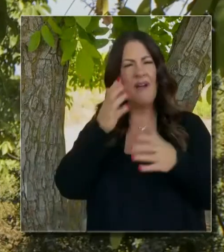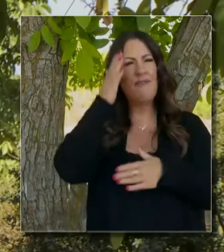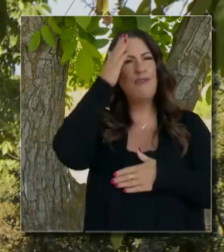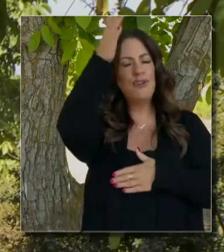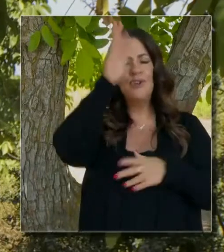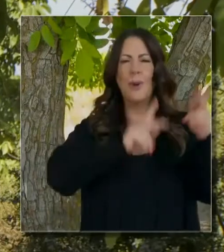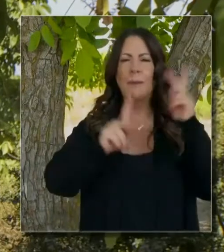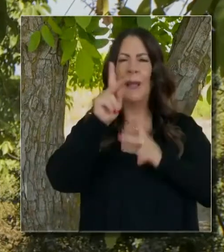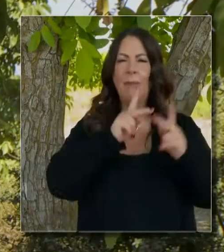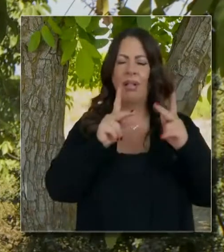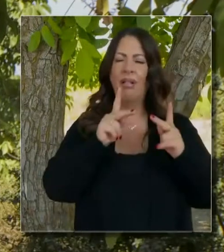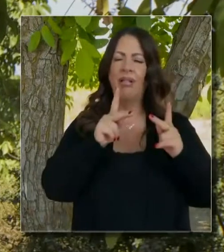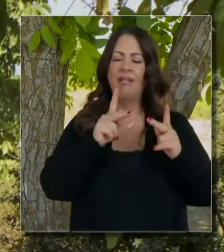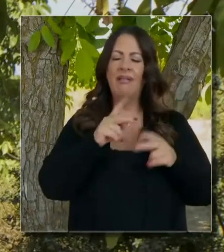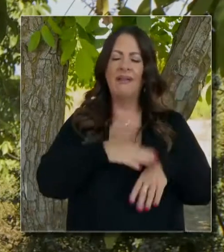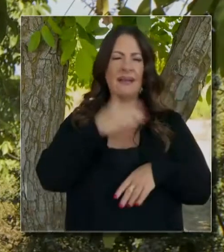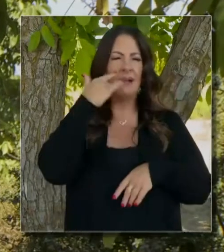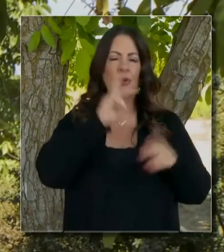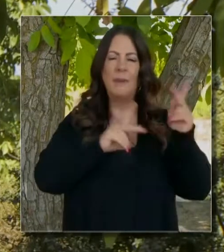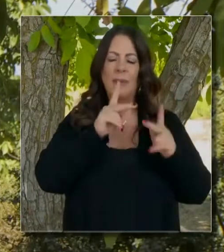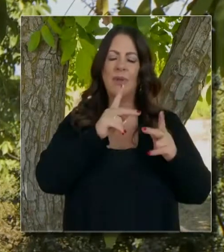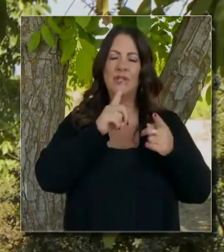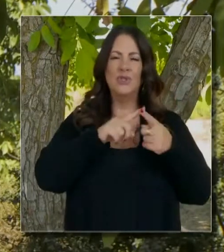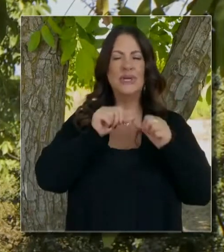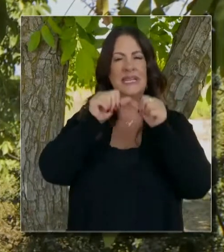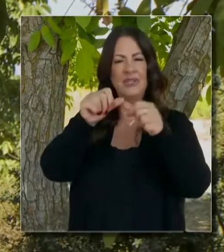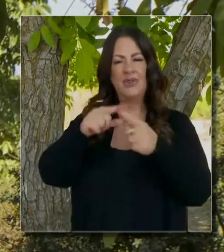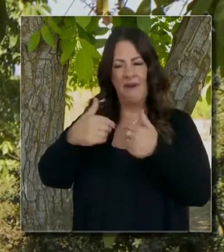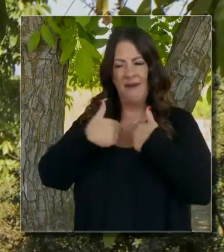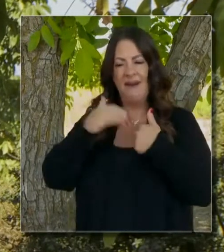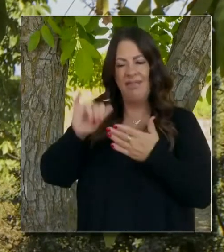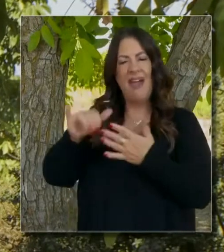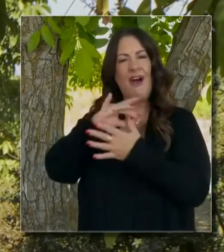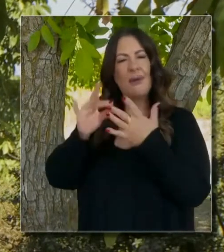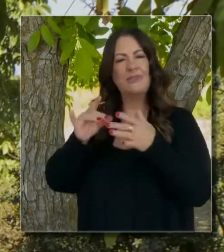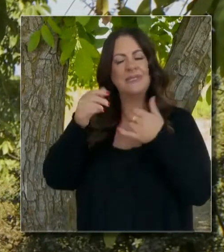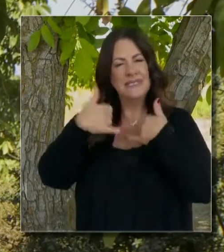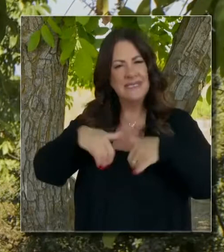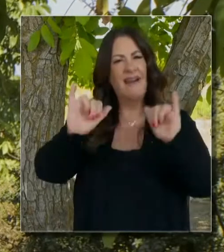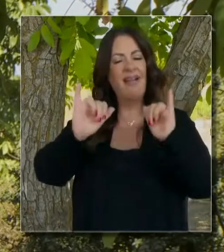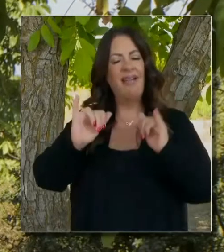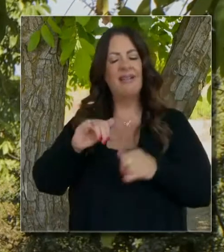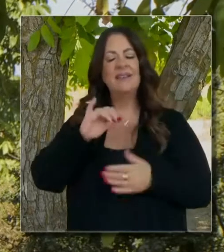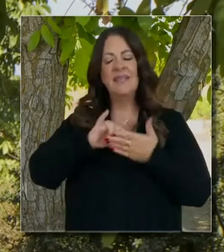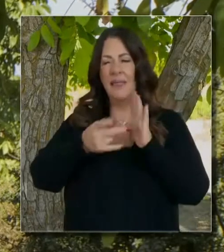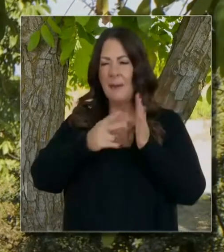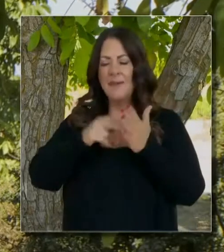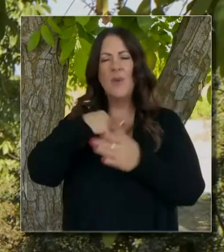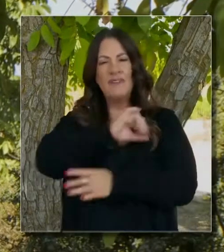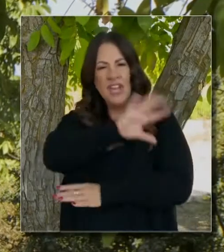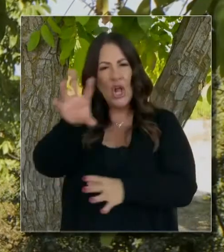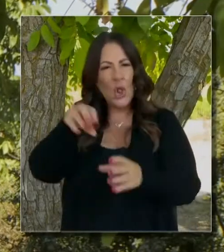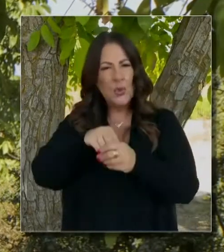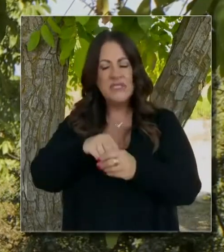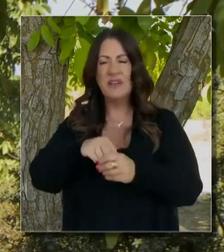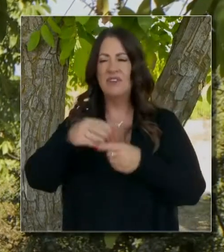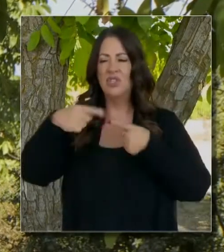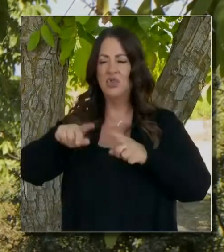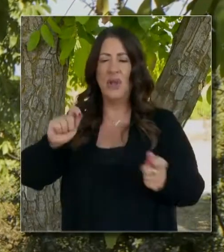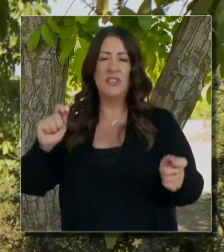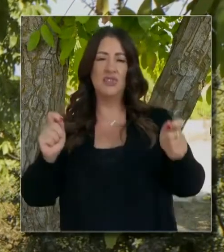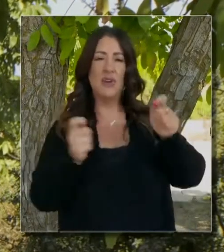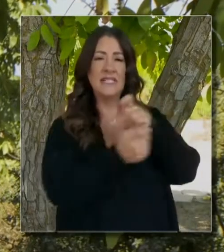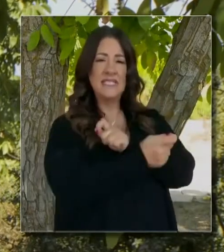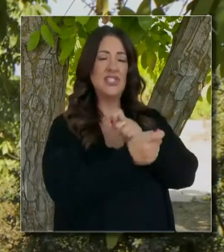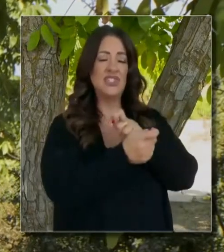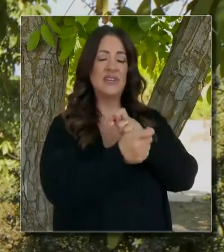so that's why we are committed to working in a transition that is inclusive, a transition where we